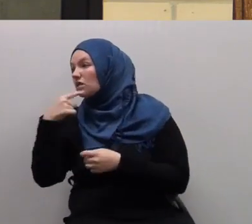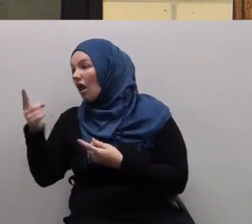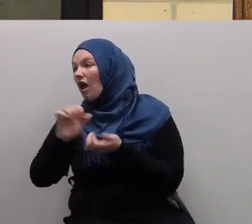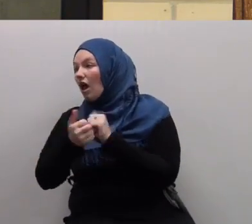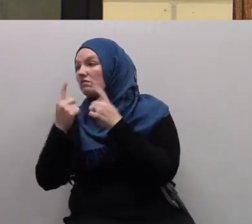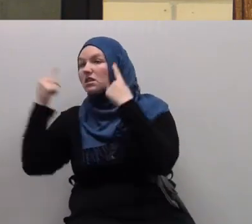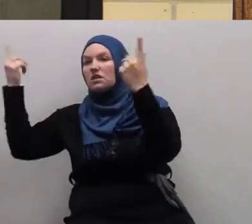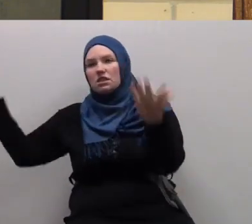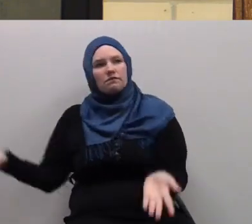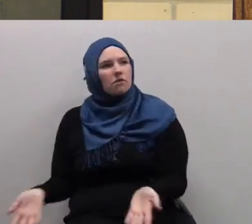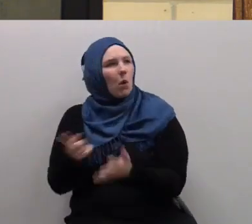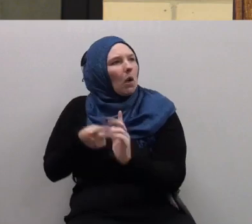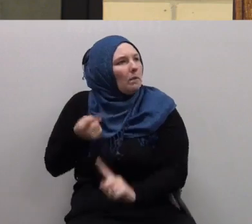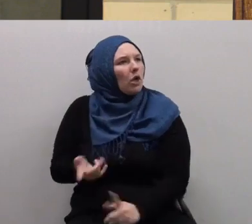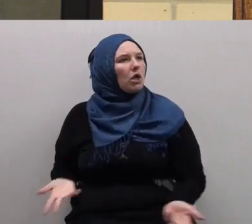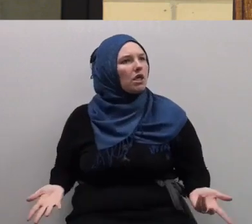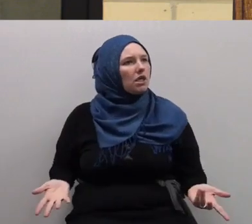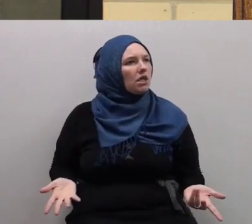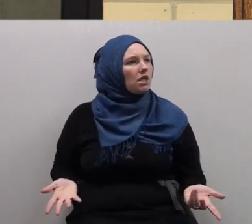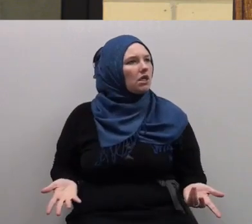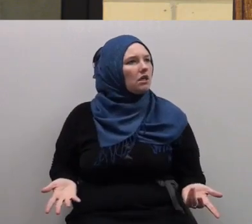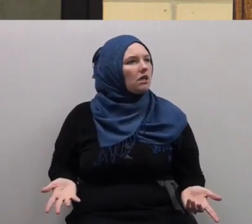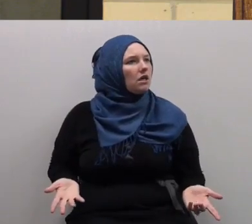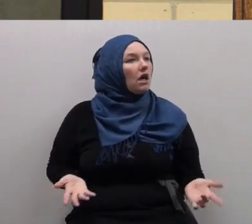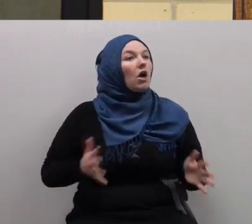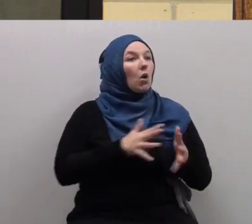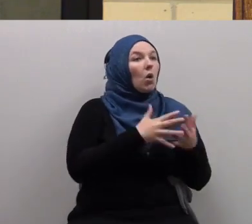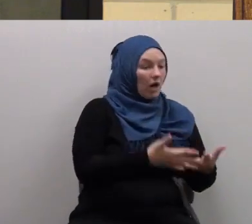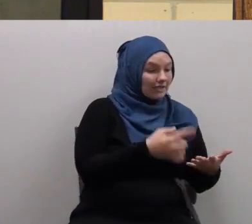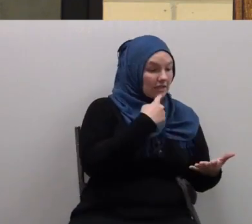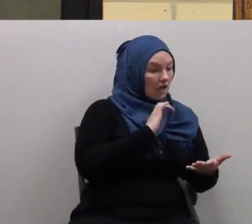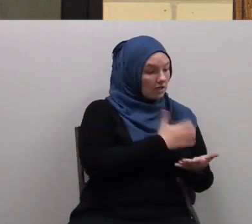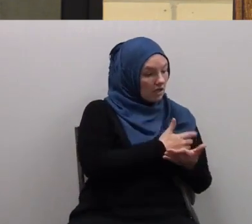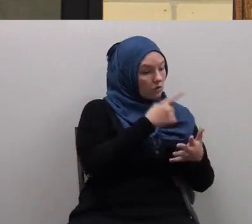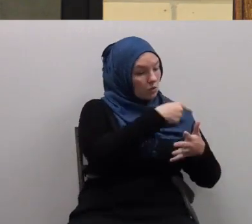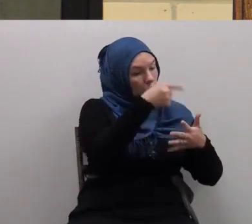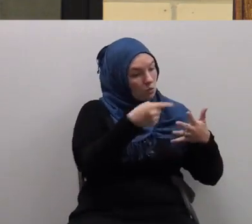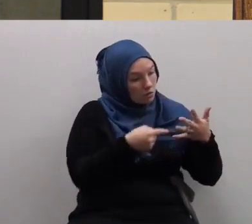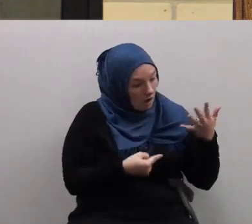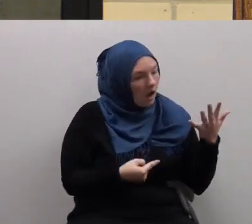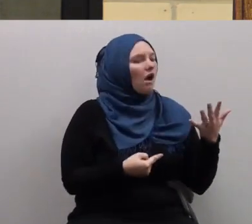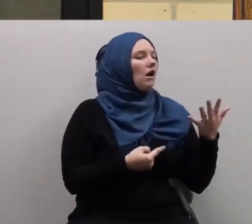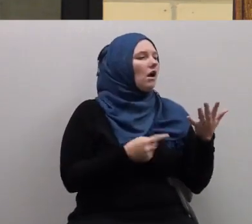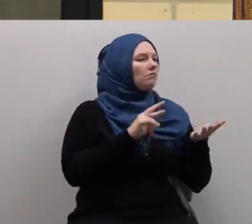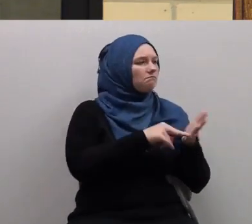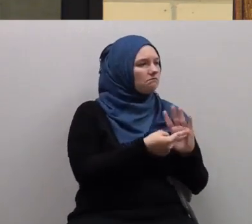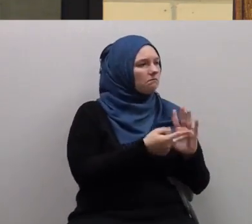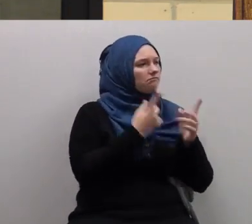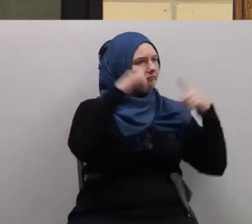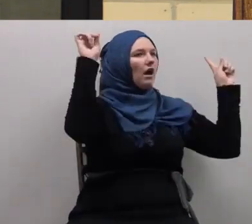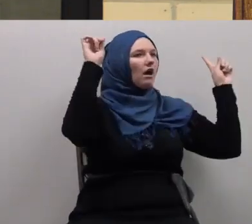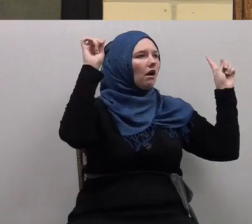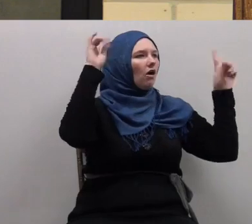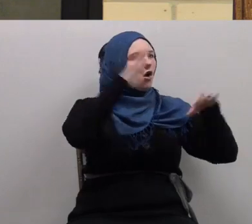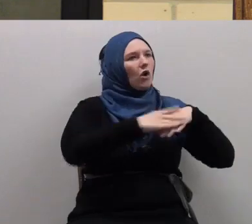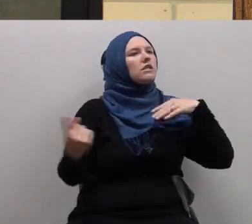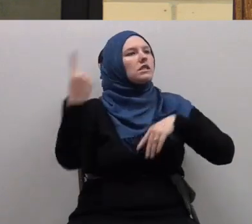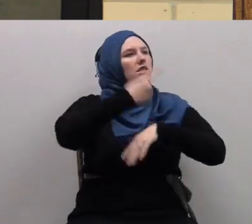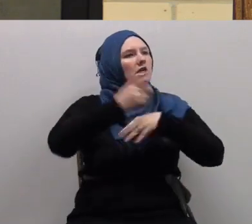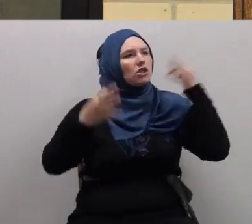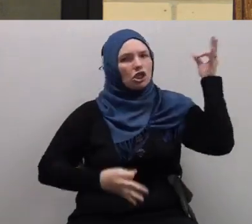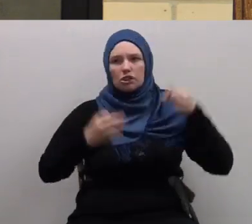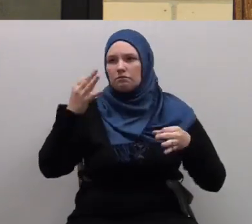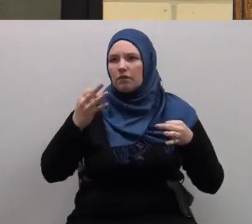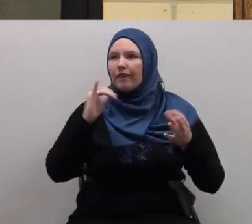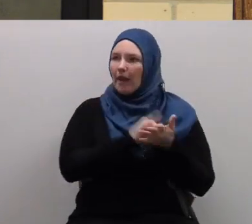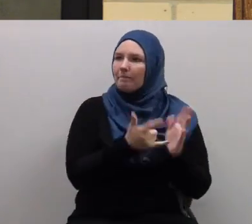successfully and win on the day of judgment is incomplete. And Allah told us in the Quran,